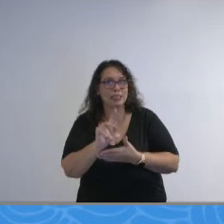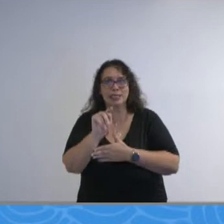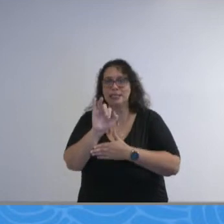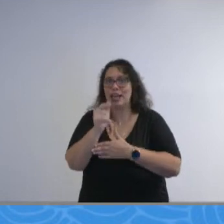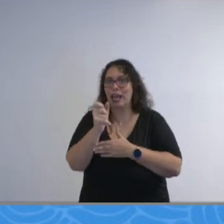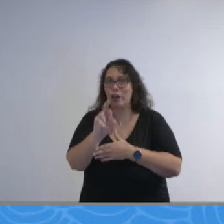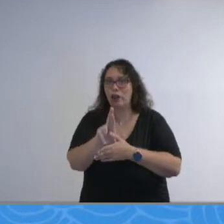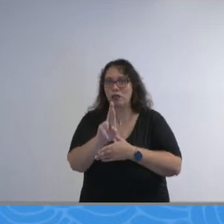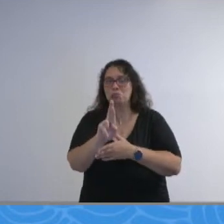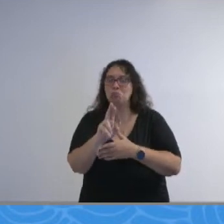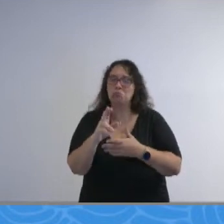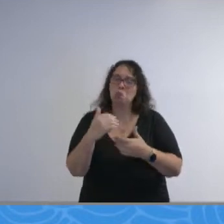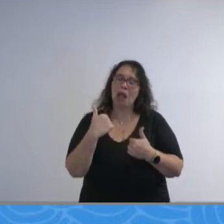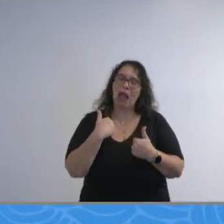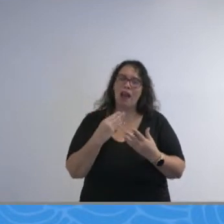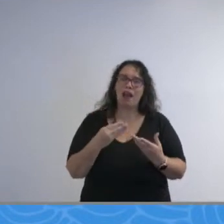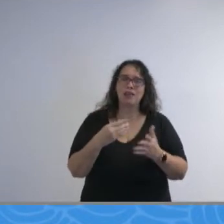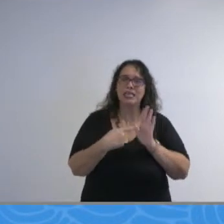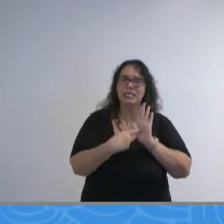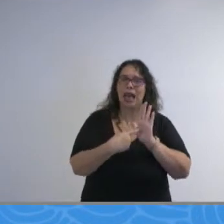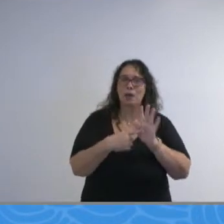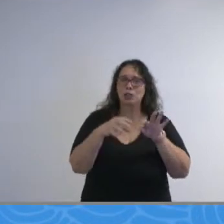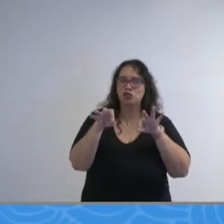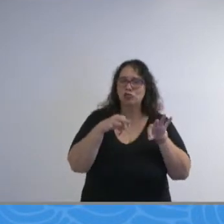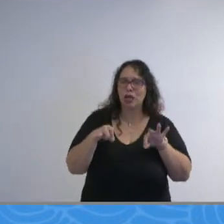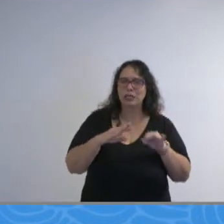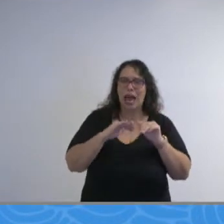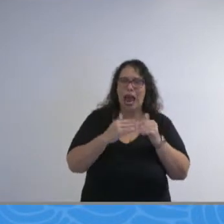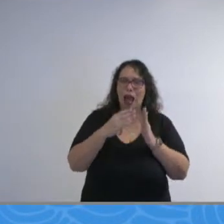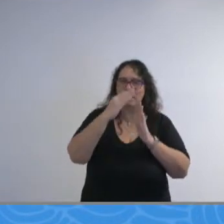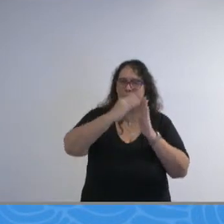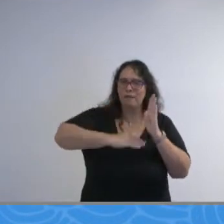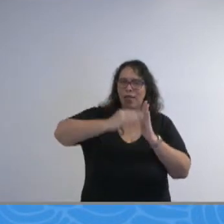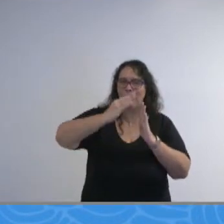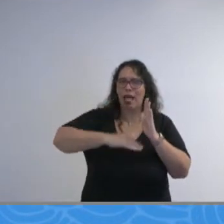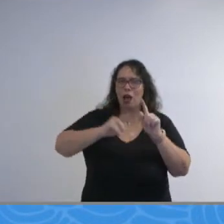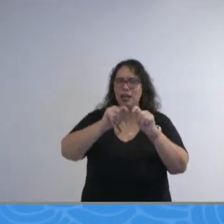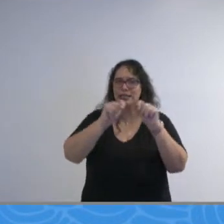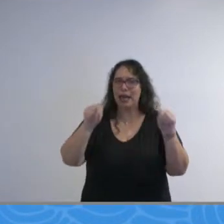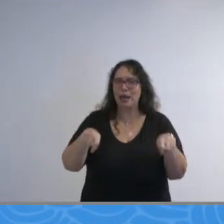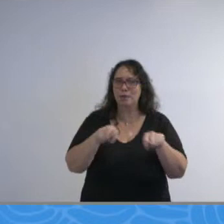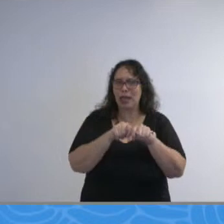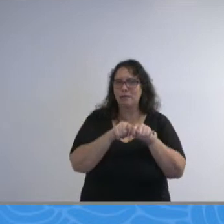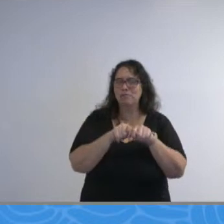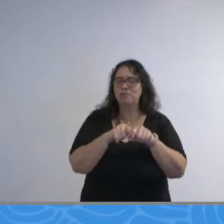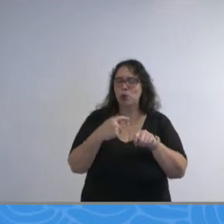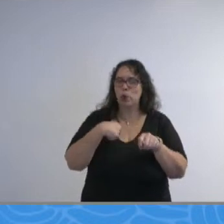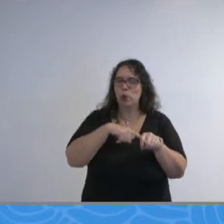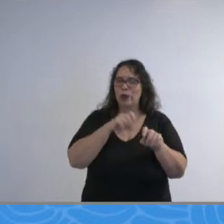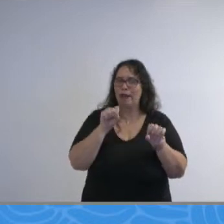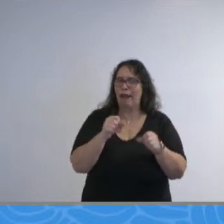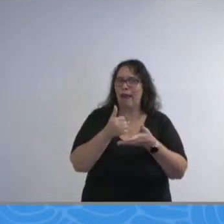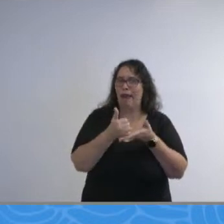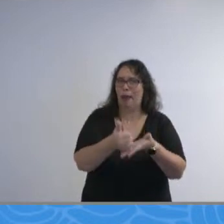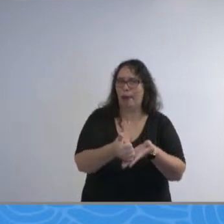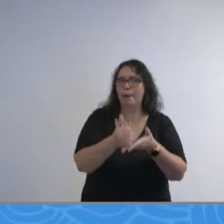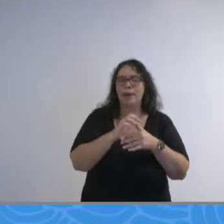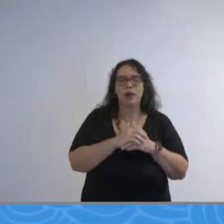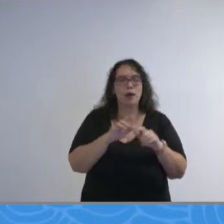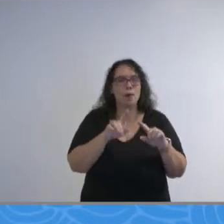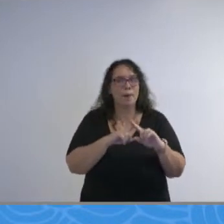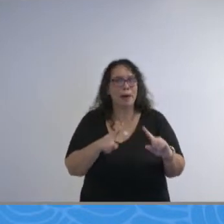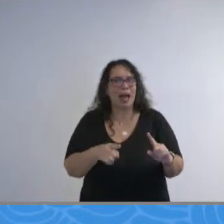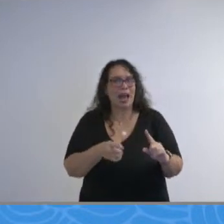samples that we can give you with instructions on how to fill out a template, so we can help with that, but definitely put